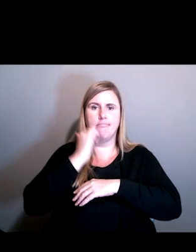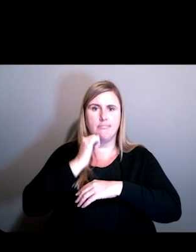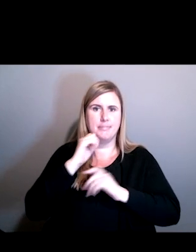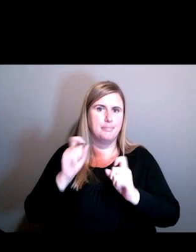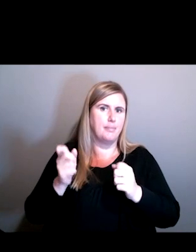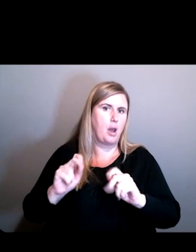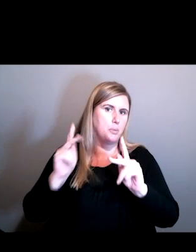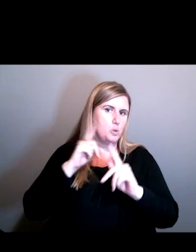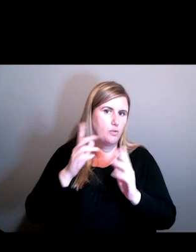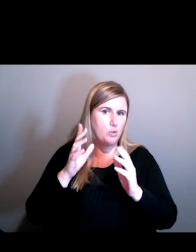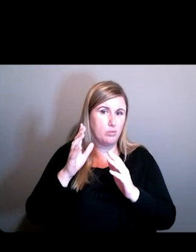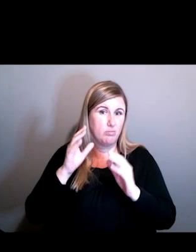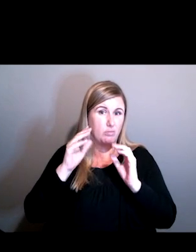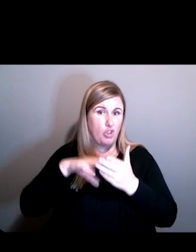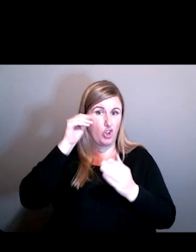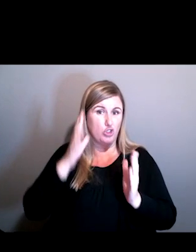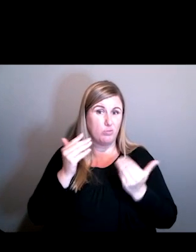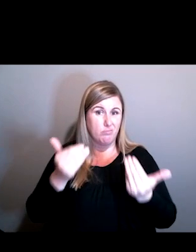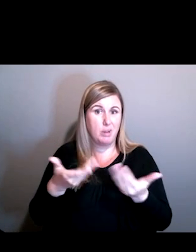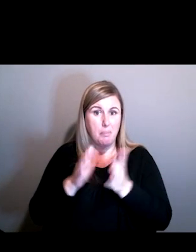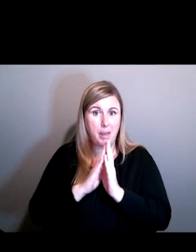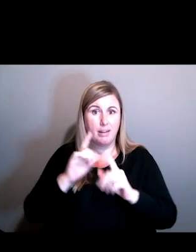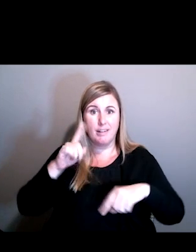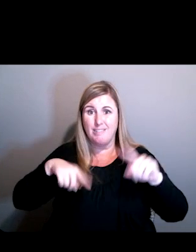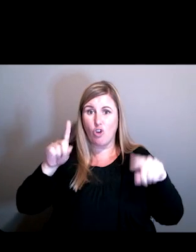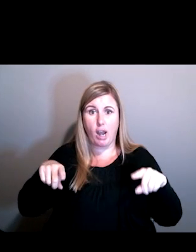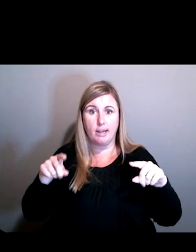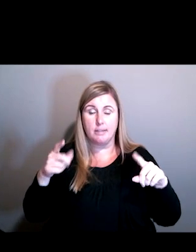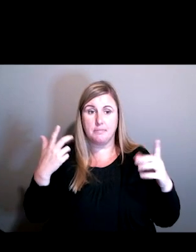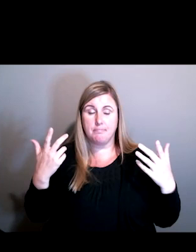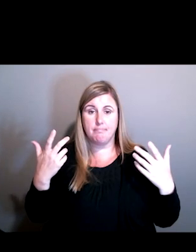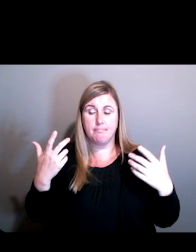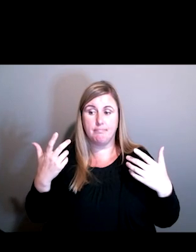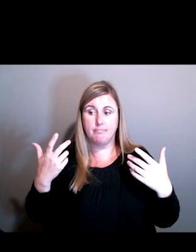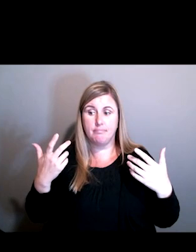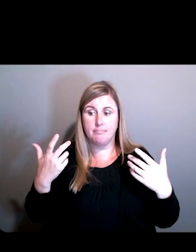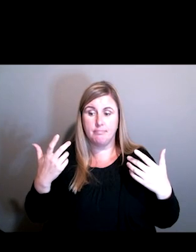provide hundreds of opportunities for our learners to mand in a variety of